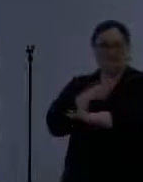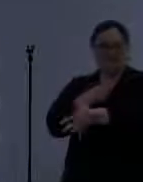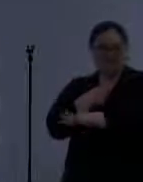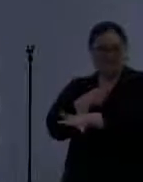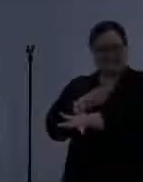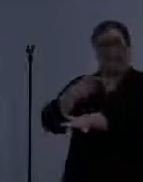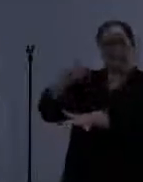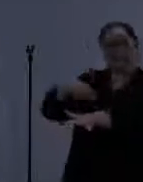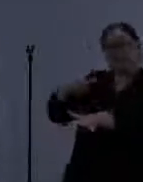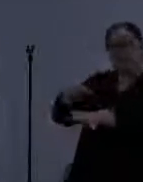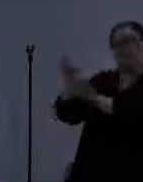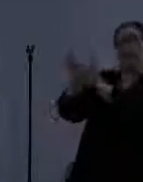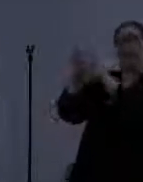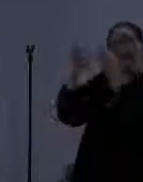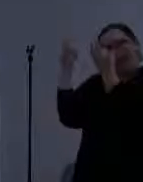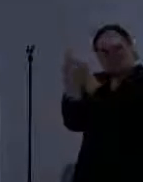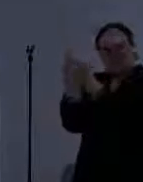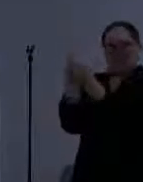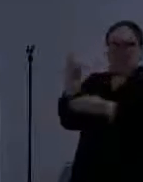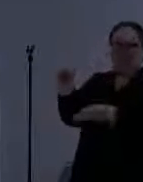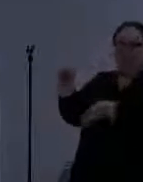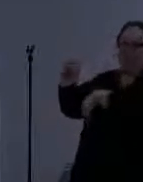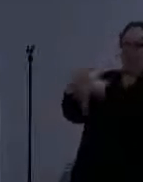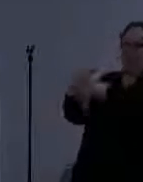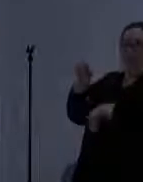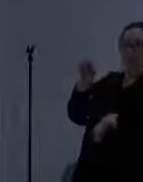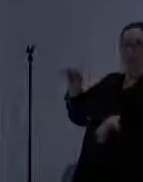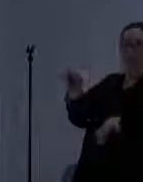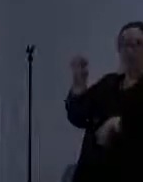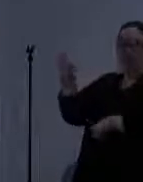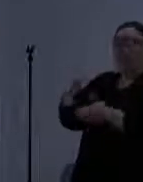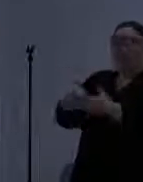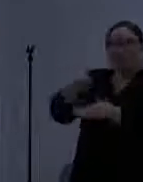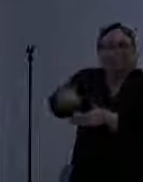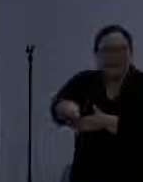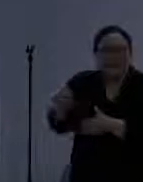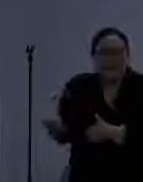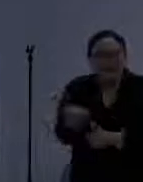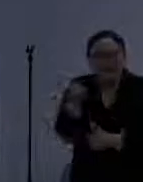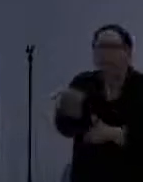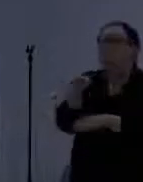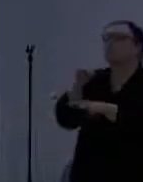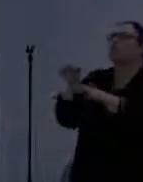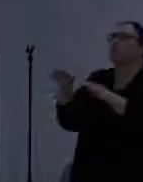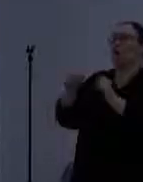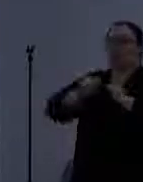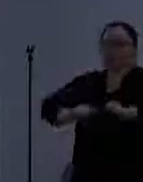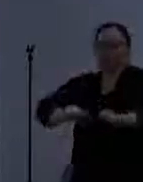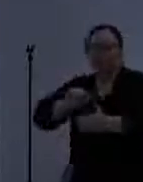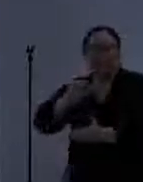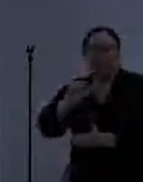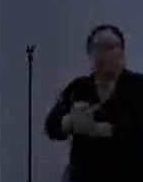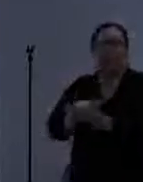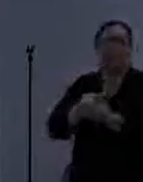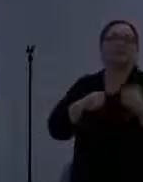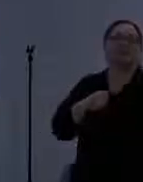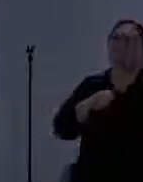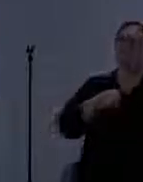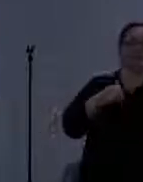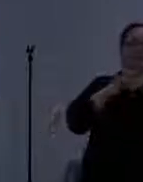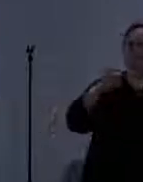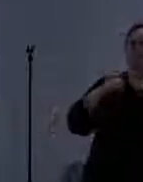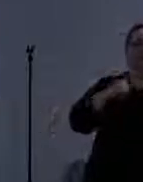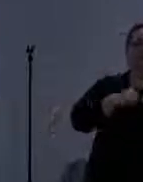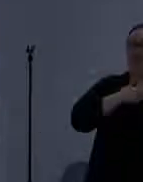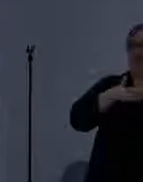financial support for doing their job. So that's not in our remit. Okay.